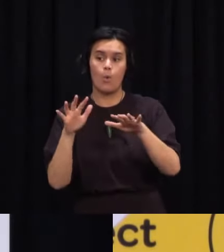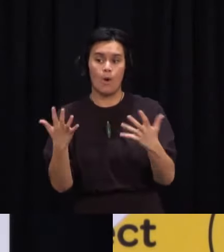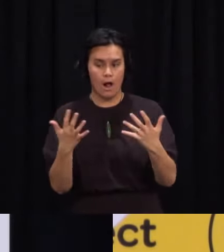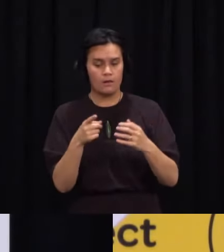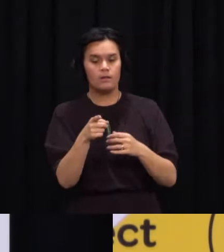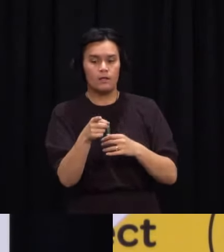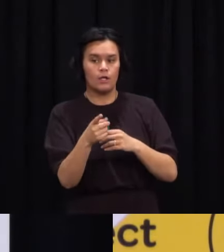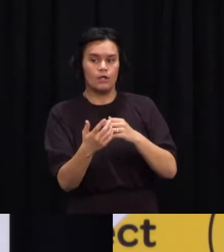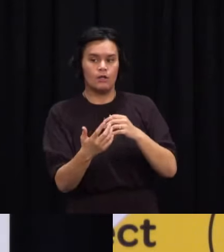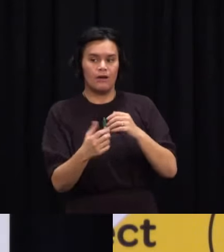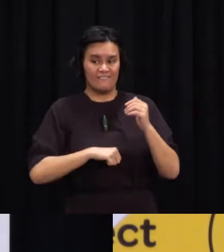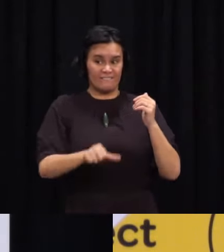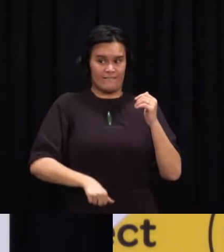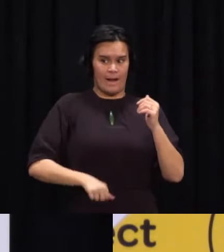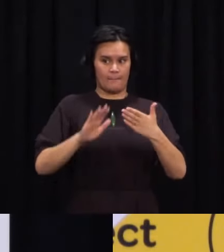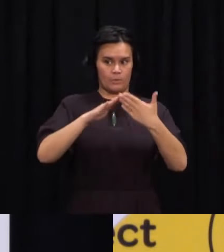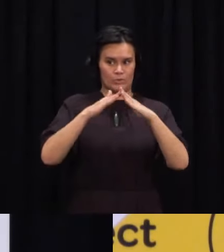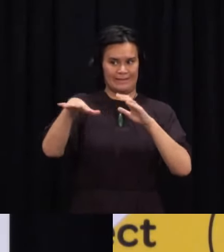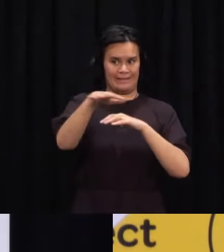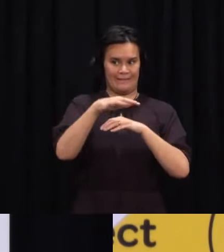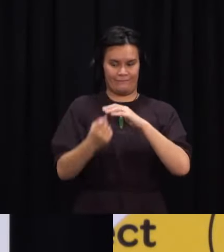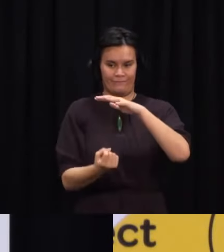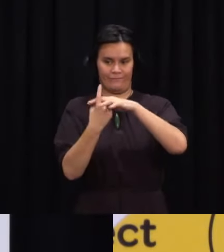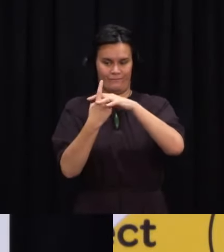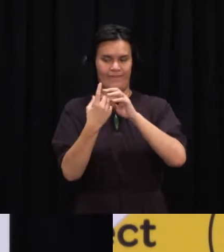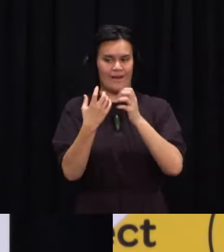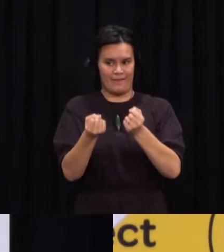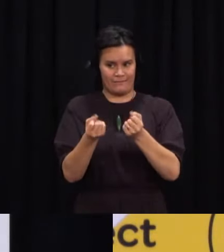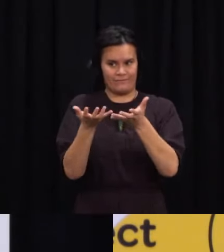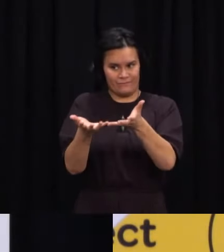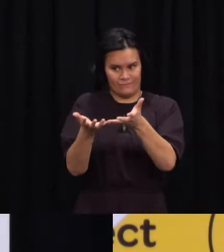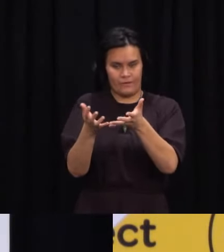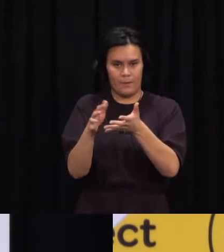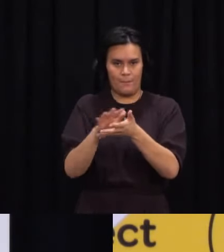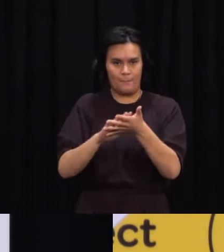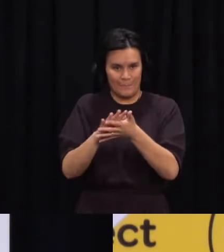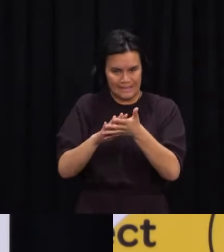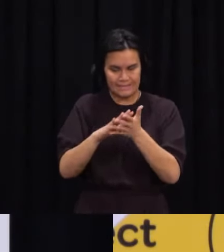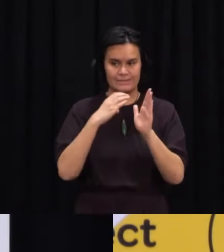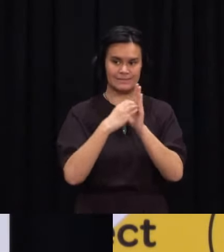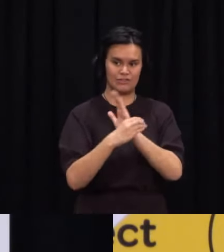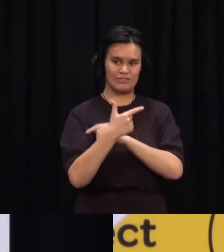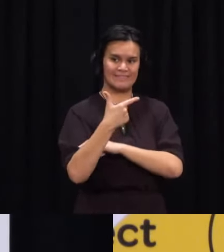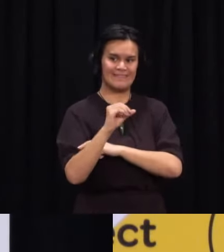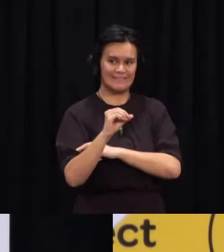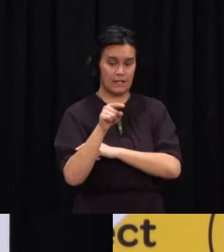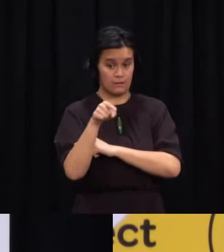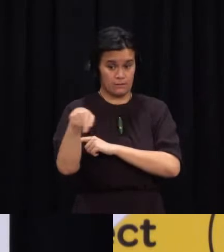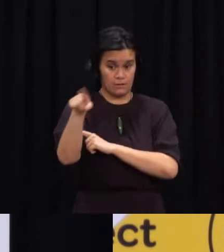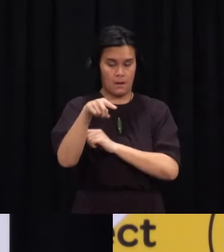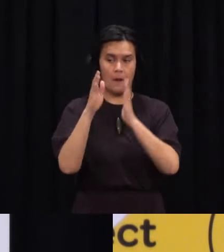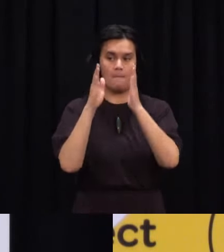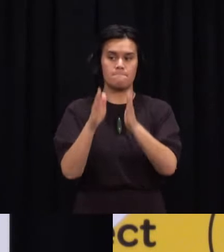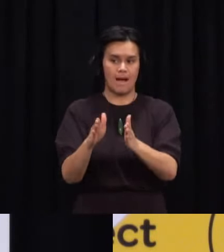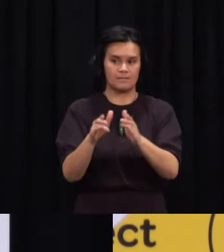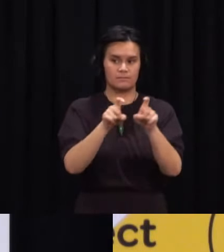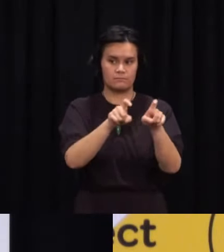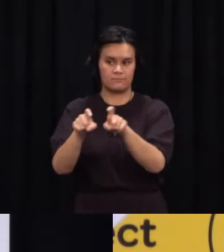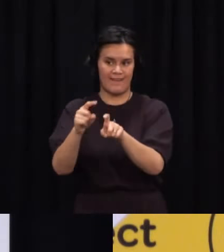does put them into a level 4 environment. But we've added Section 70 so that we can actually cover off those who